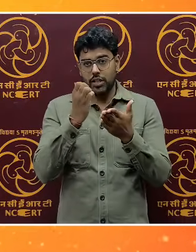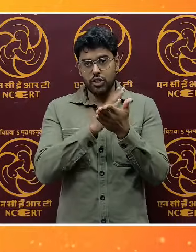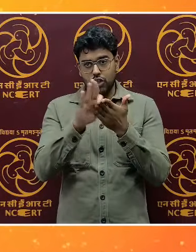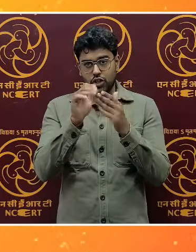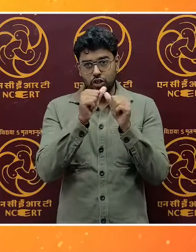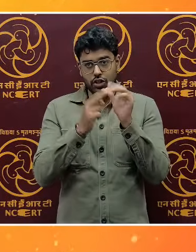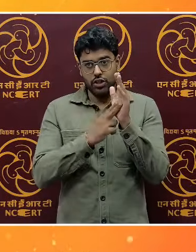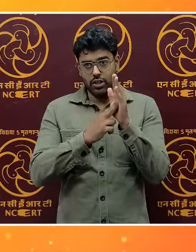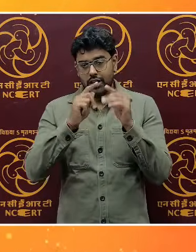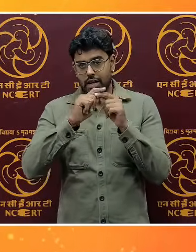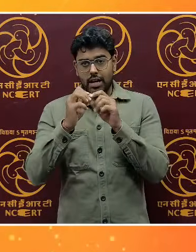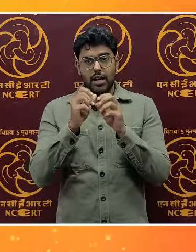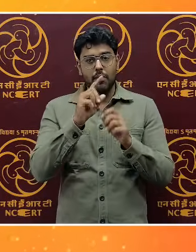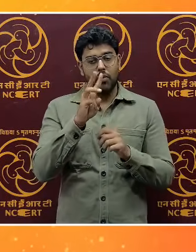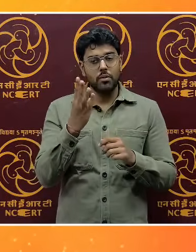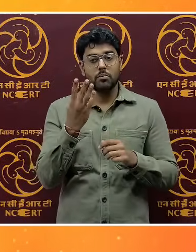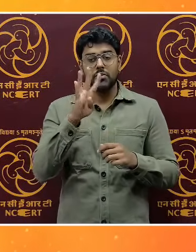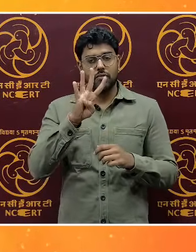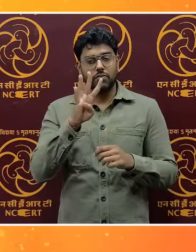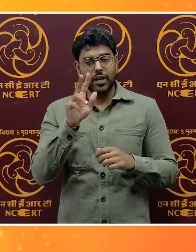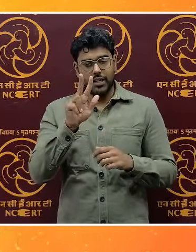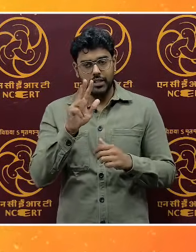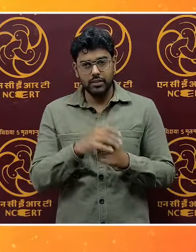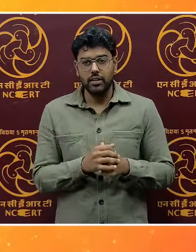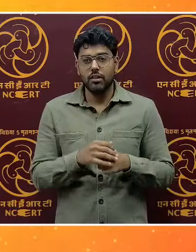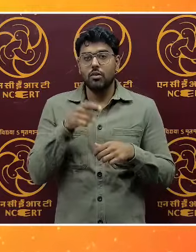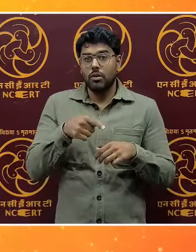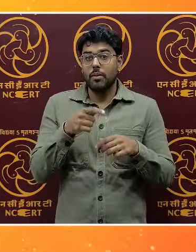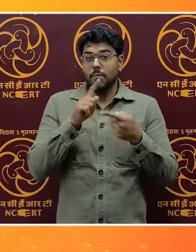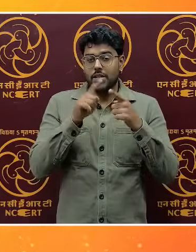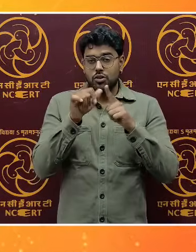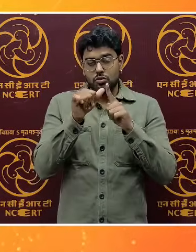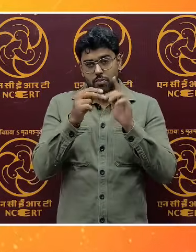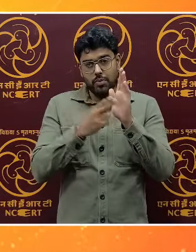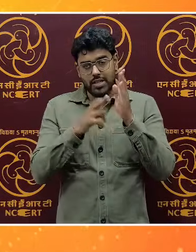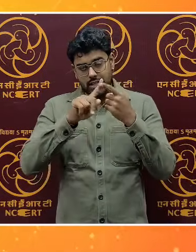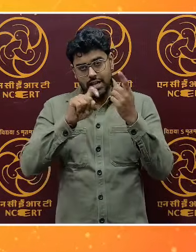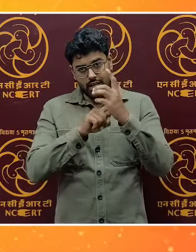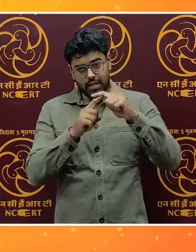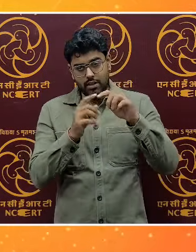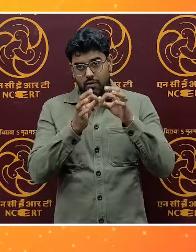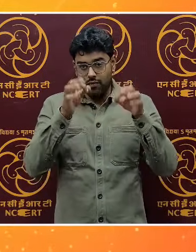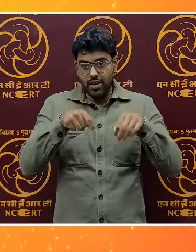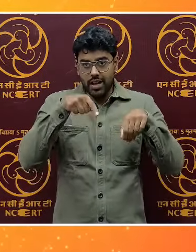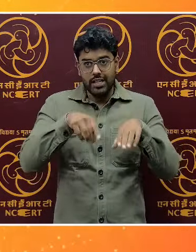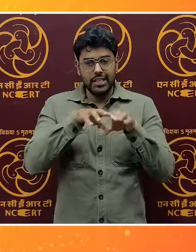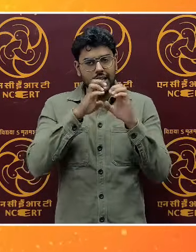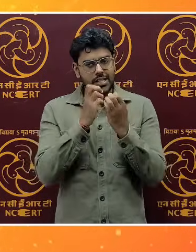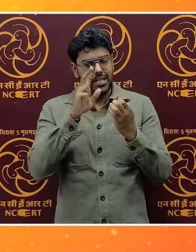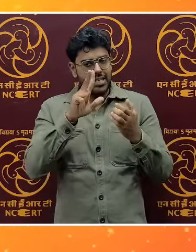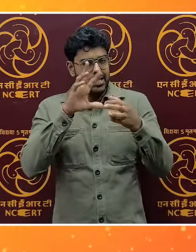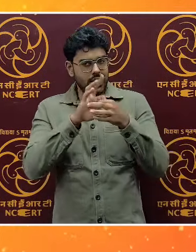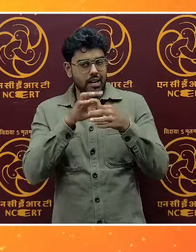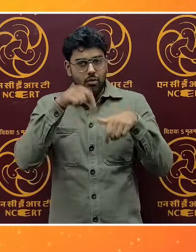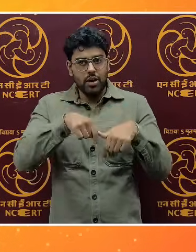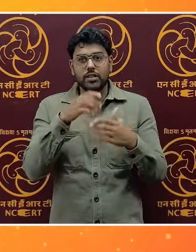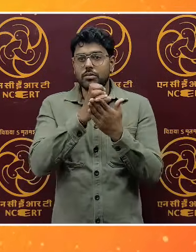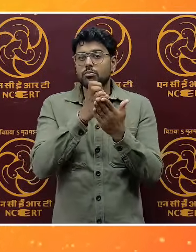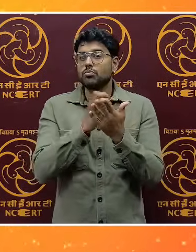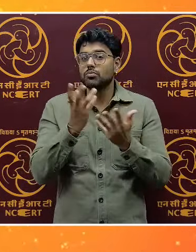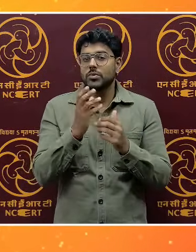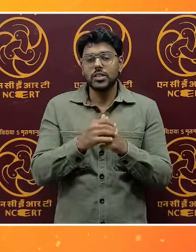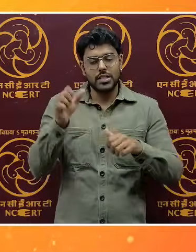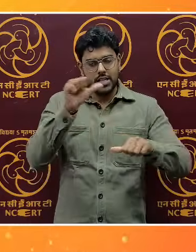and also on our YouTube handle NCERT Official. This session is meant for the students of class 8 and the subject that we are taking up